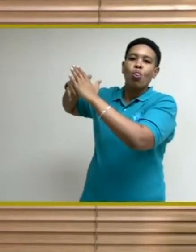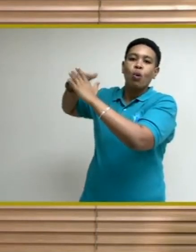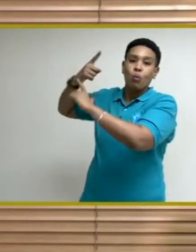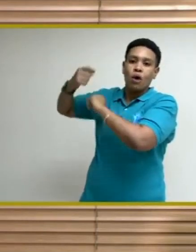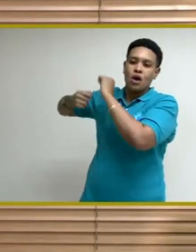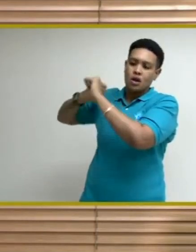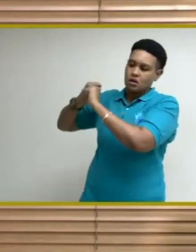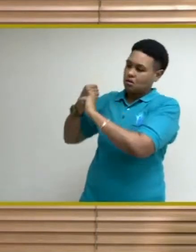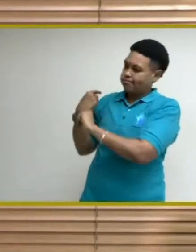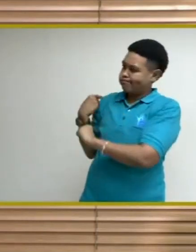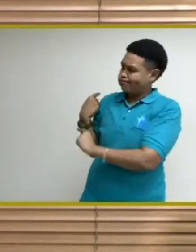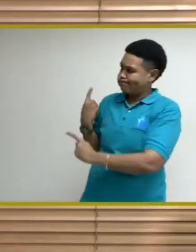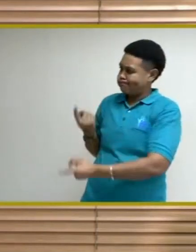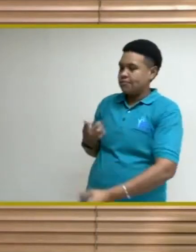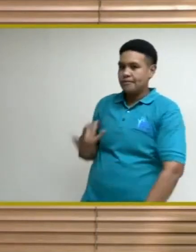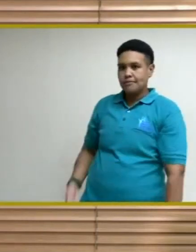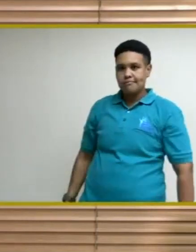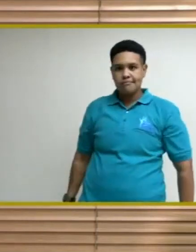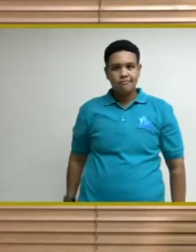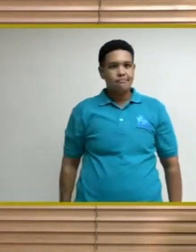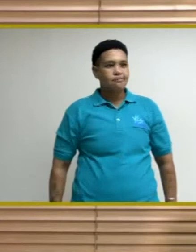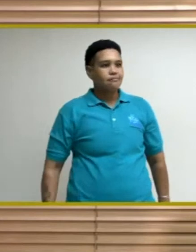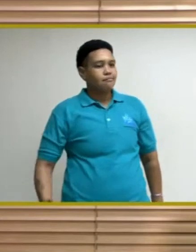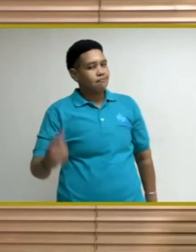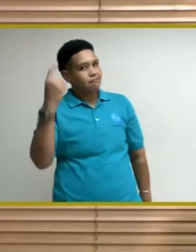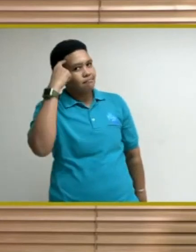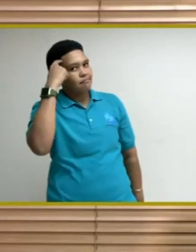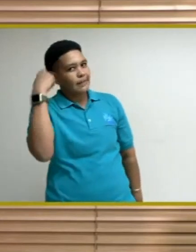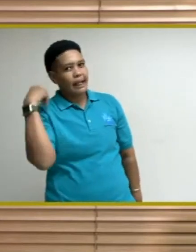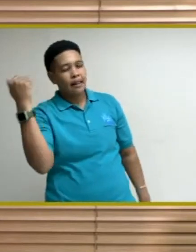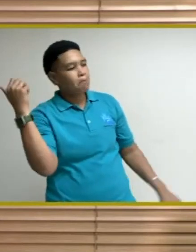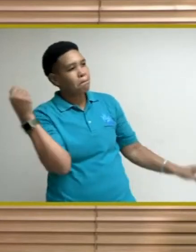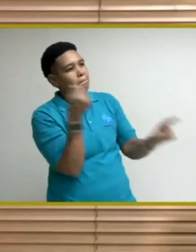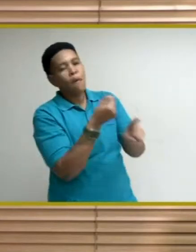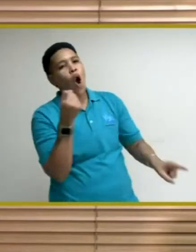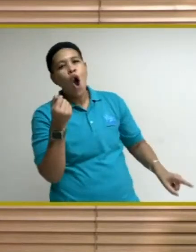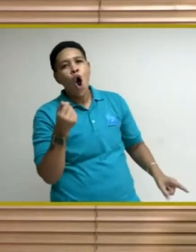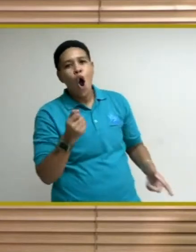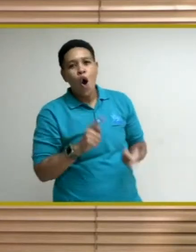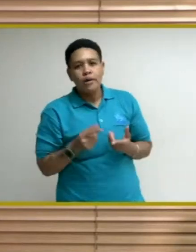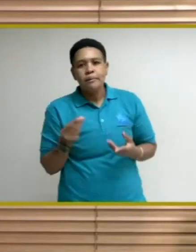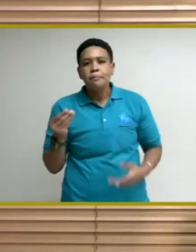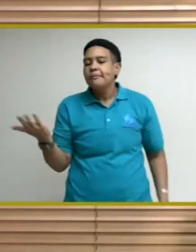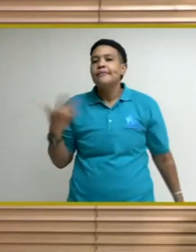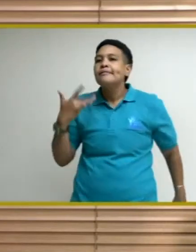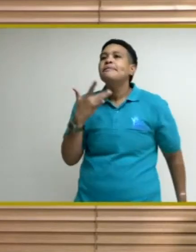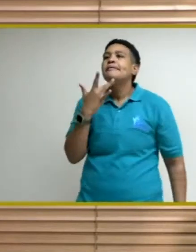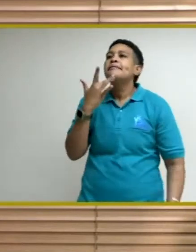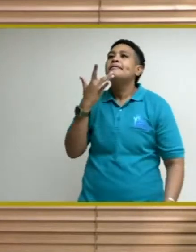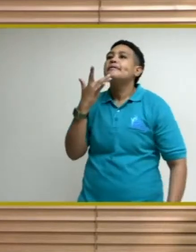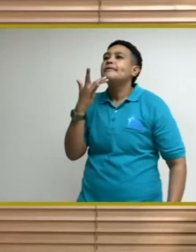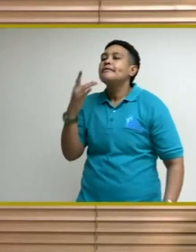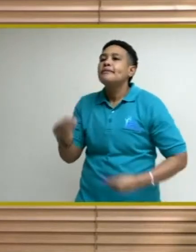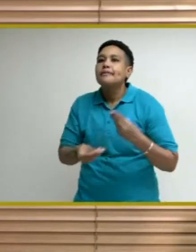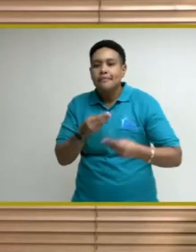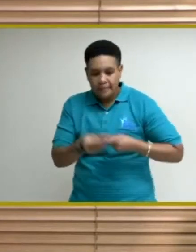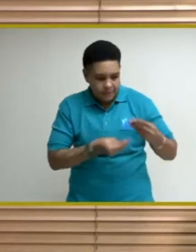And we have seen manifestations of that in terms of mental health, in terms of economics, in terms